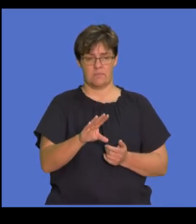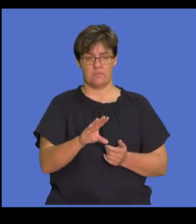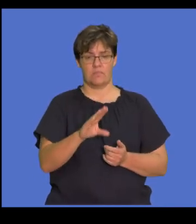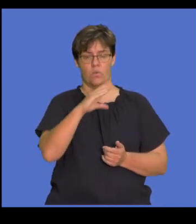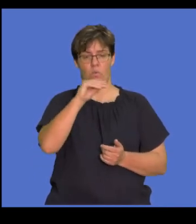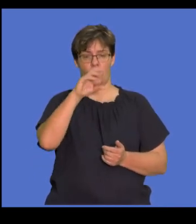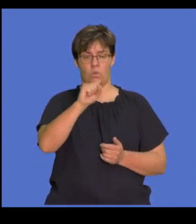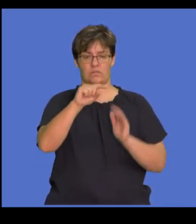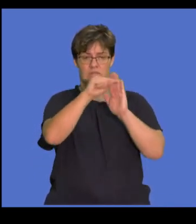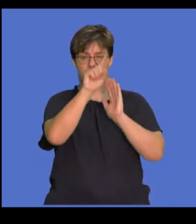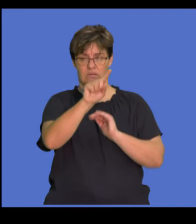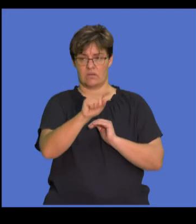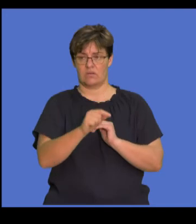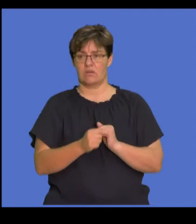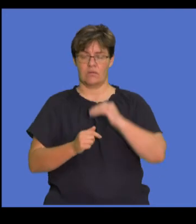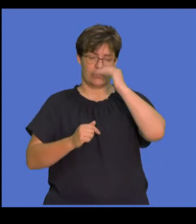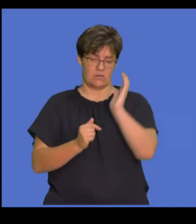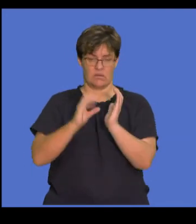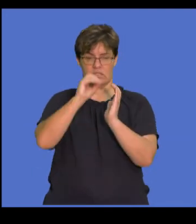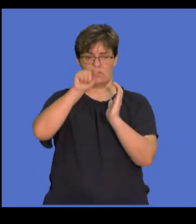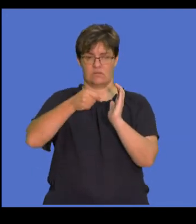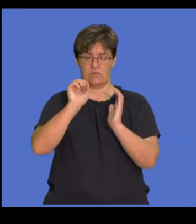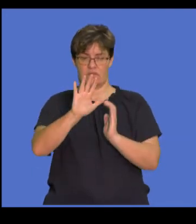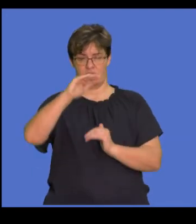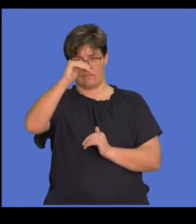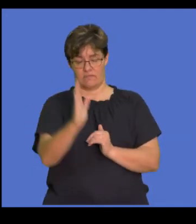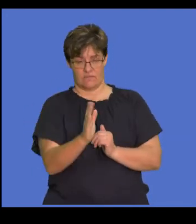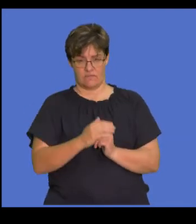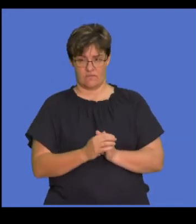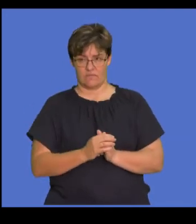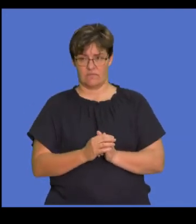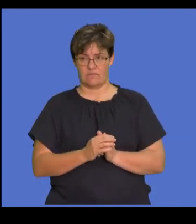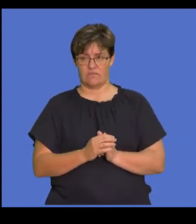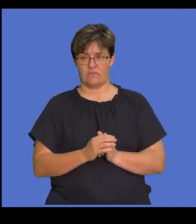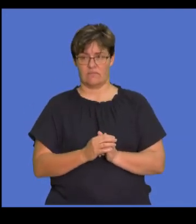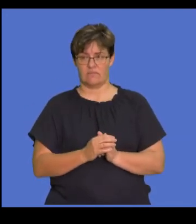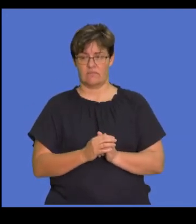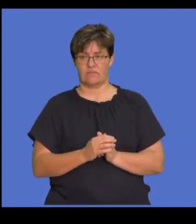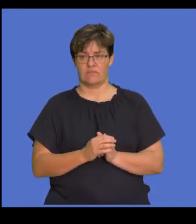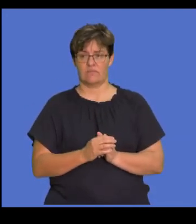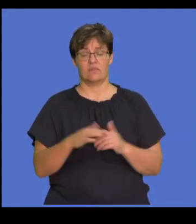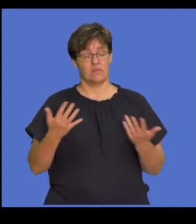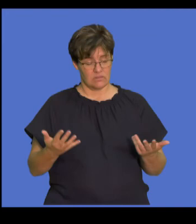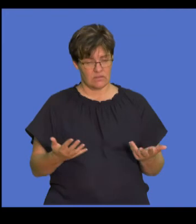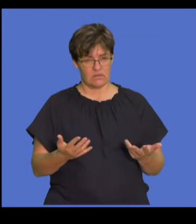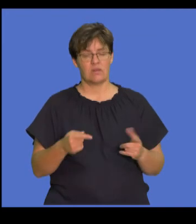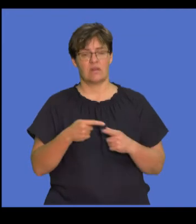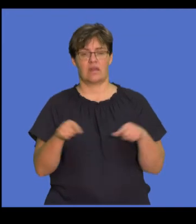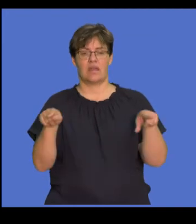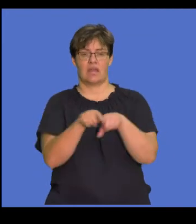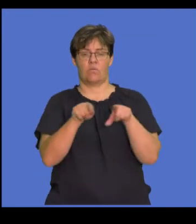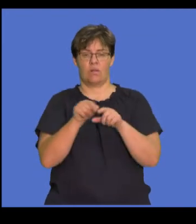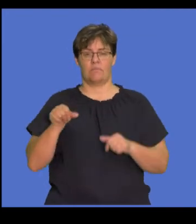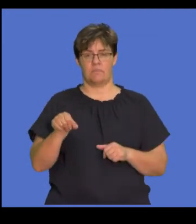you enter the 0,5. It is just that it's going to be inside the brackets there. It doesn't really show it here.